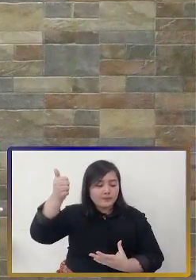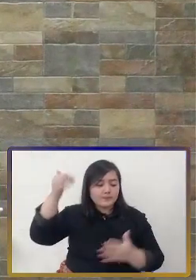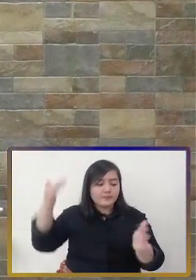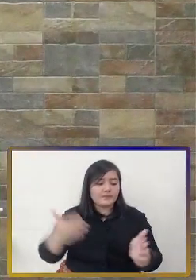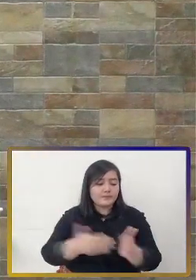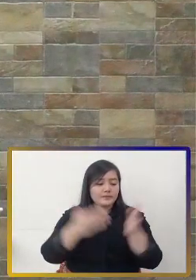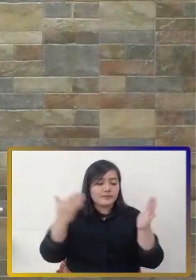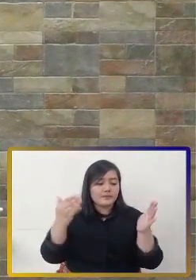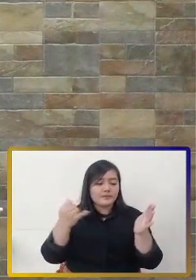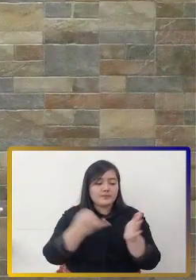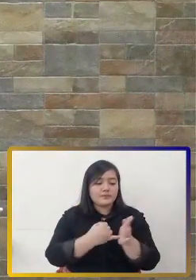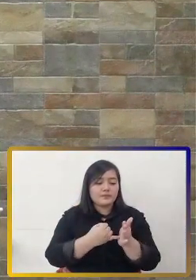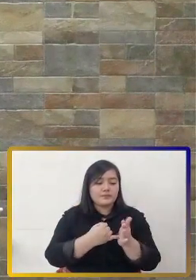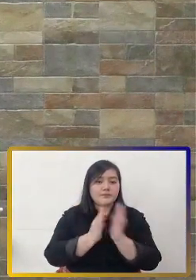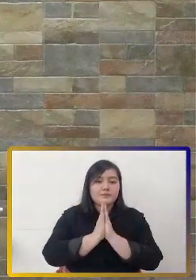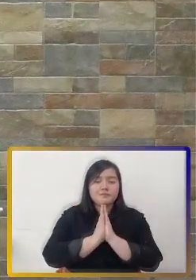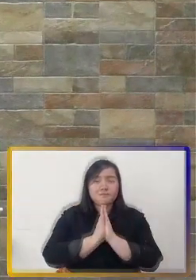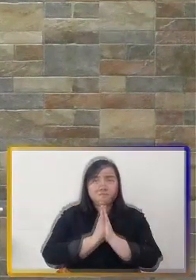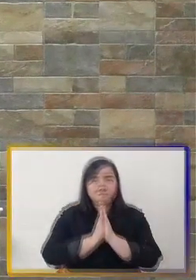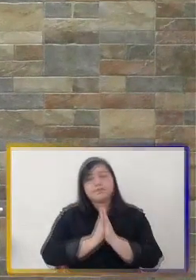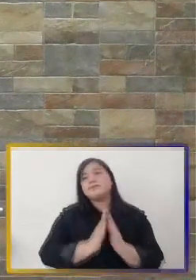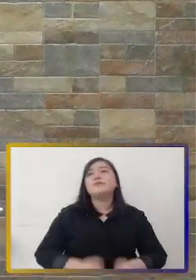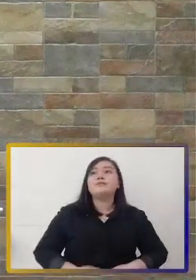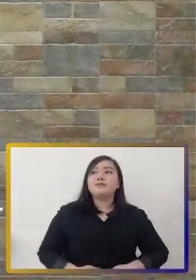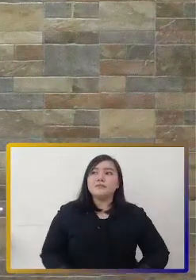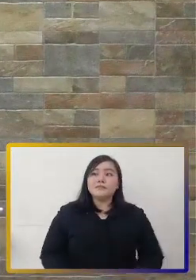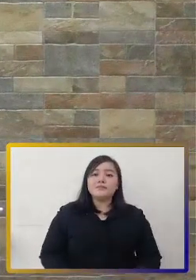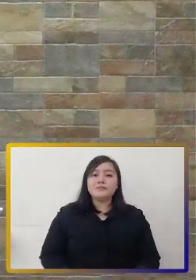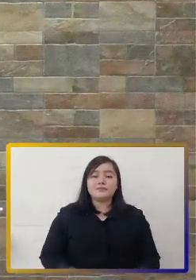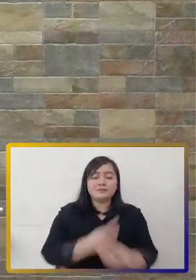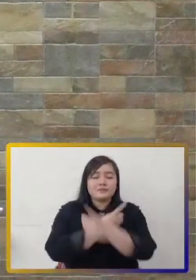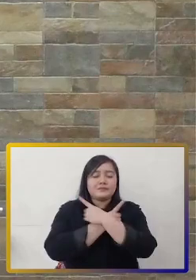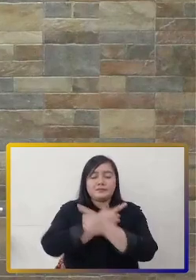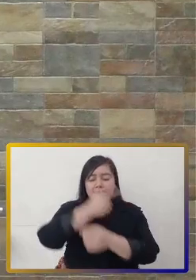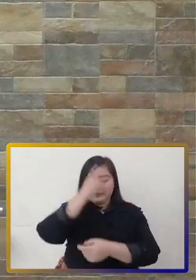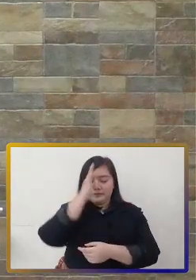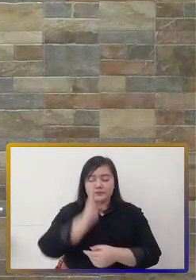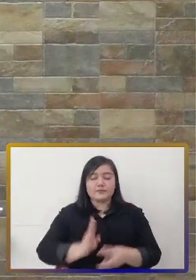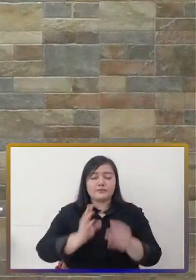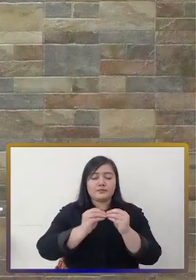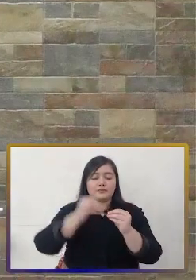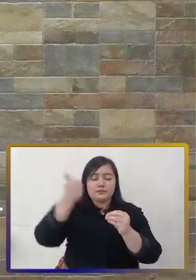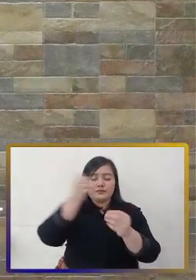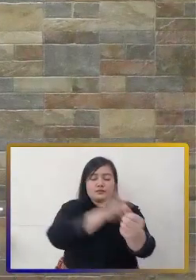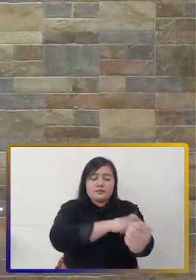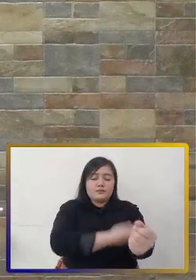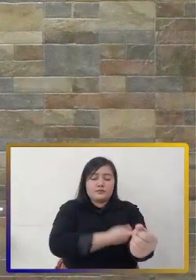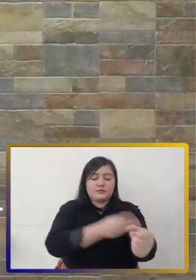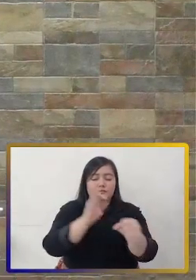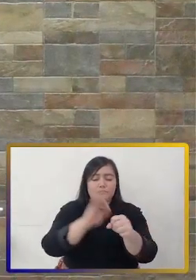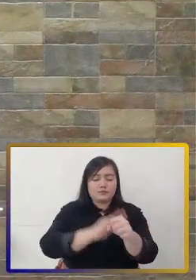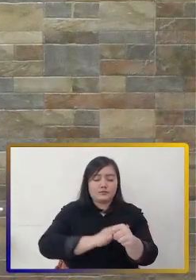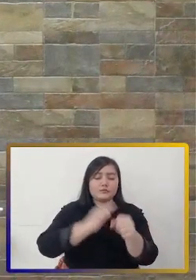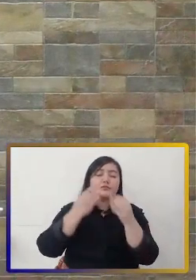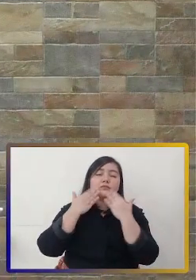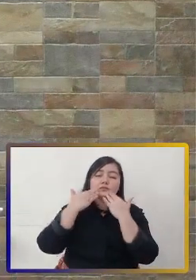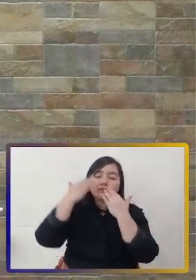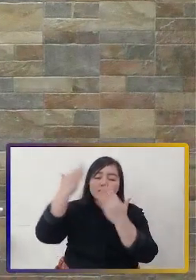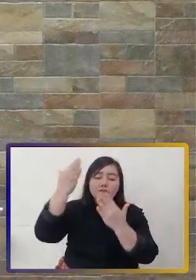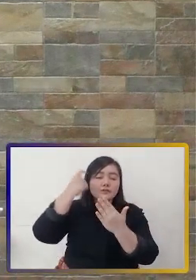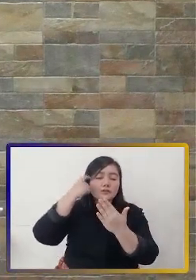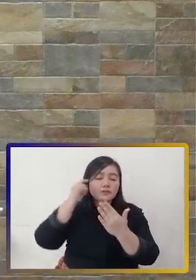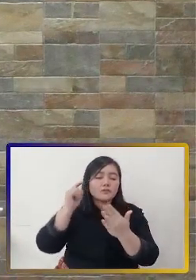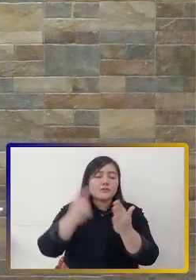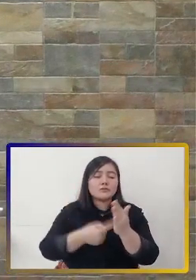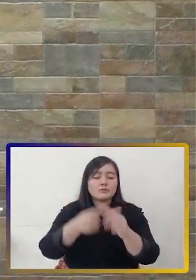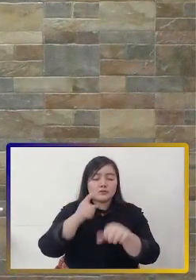against it. Manalangin po tayo, mga kapatid. Dakila namin Diyos sa mga pangyarihan sa lahat. Marami pong salamat, Panginoon, sa oras po na